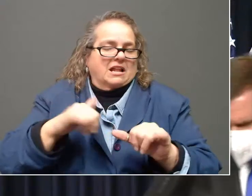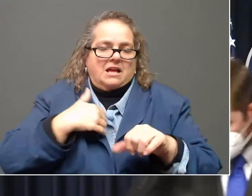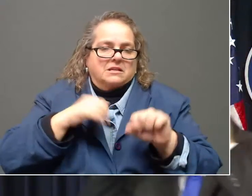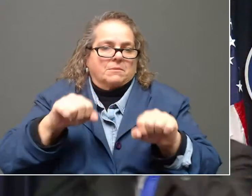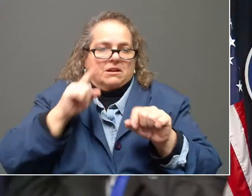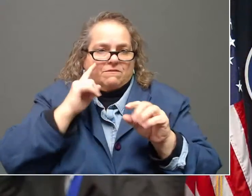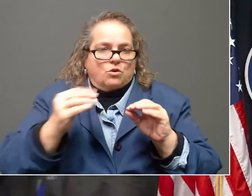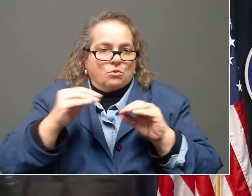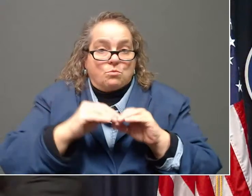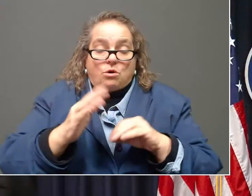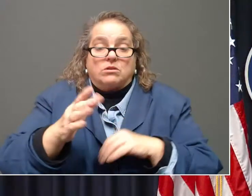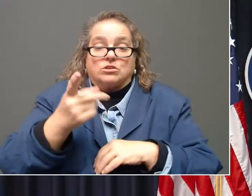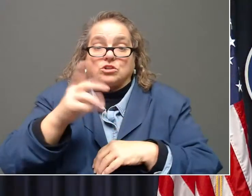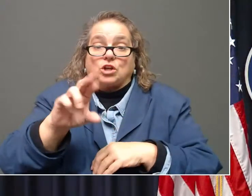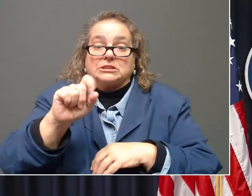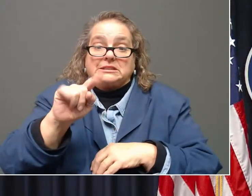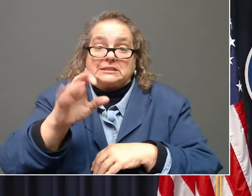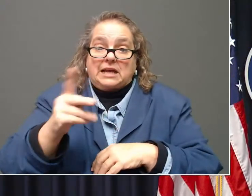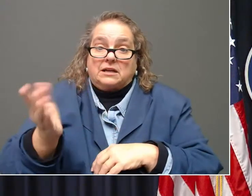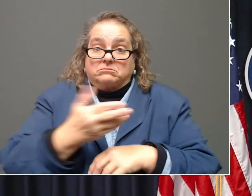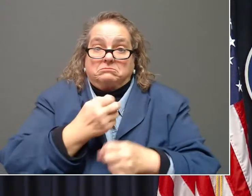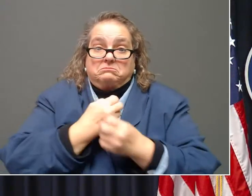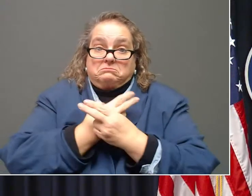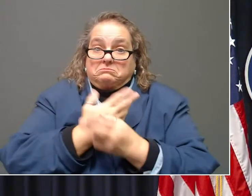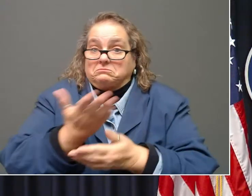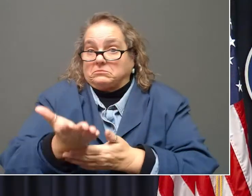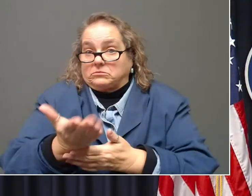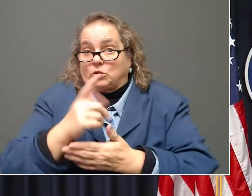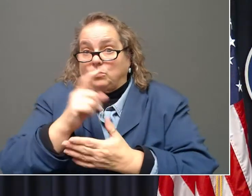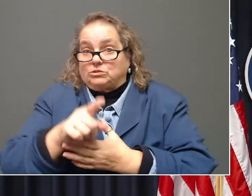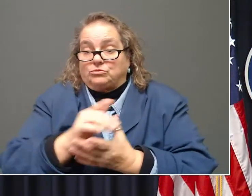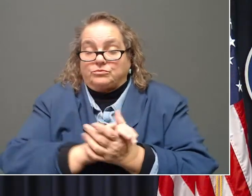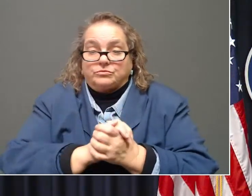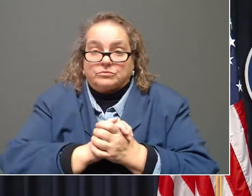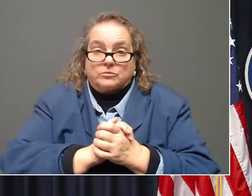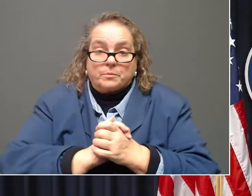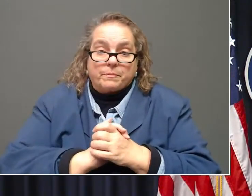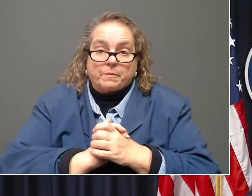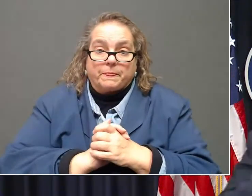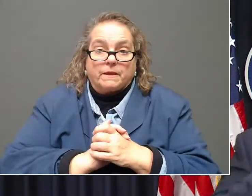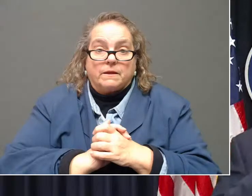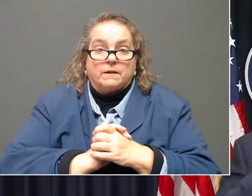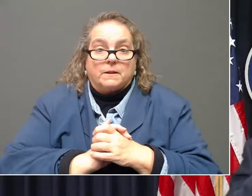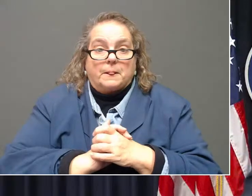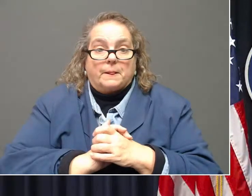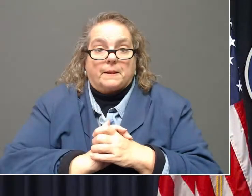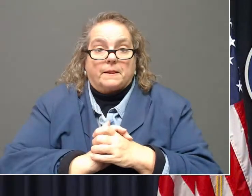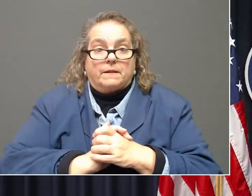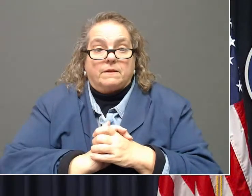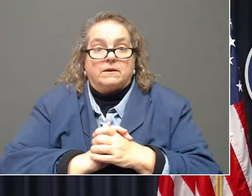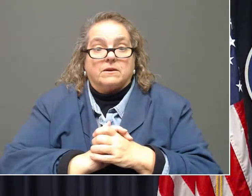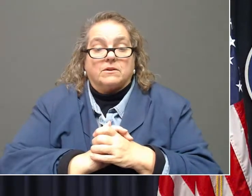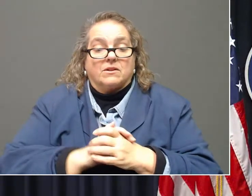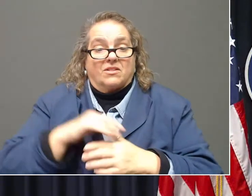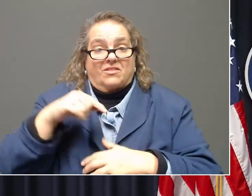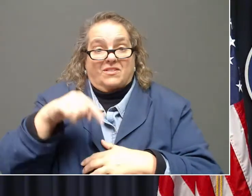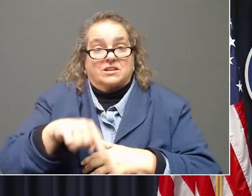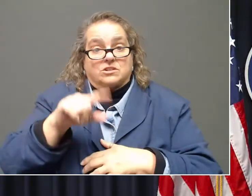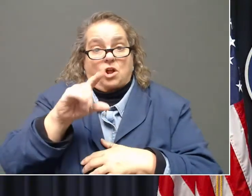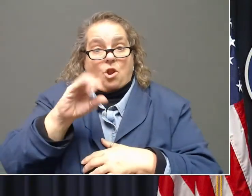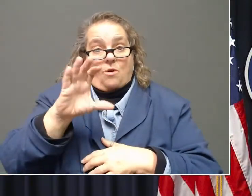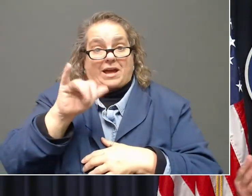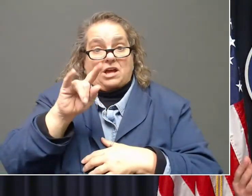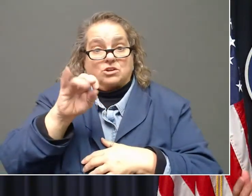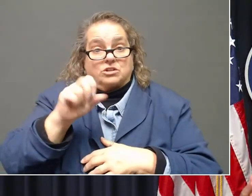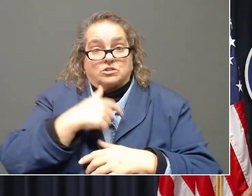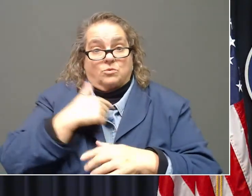very successful testing site. But the reason that you haven't seen a second right now is Louisville on its own.